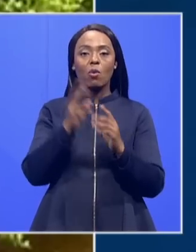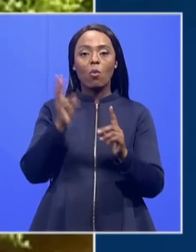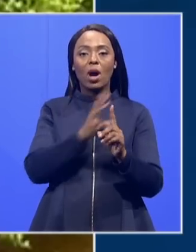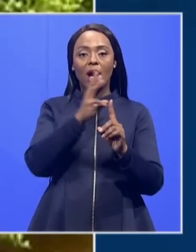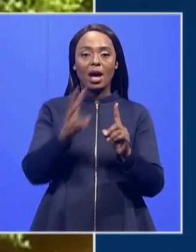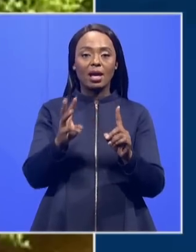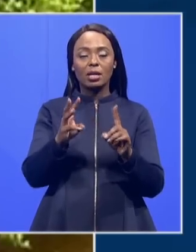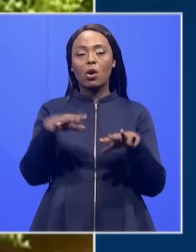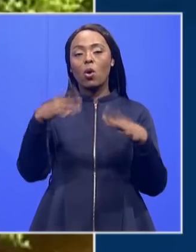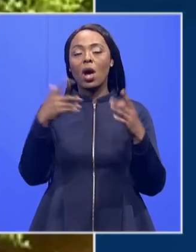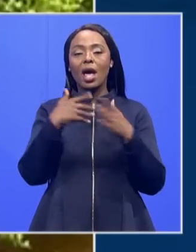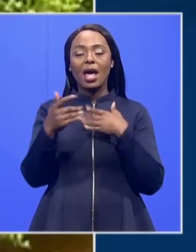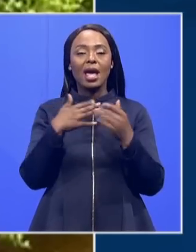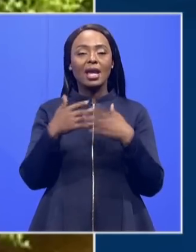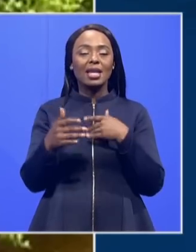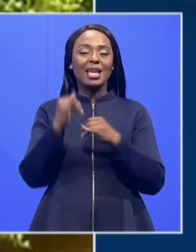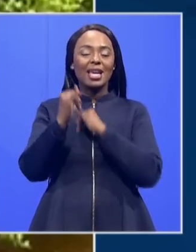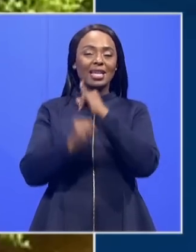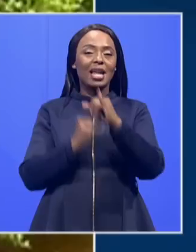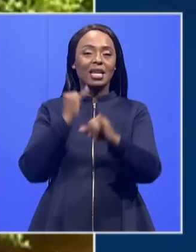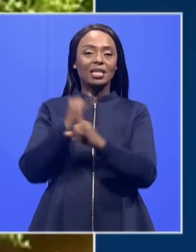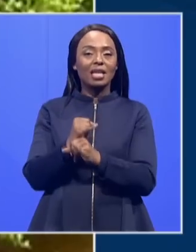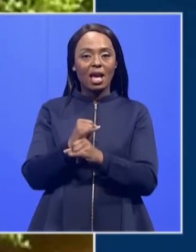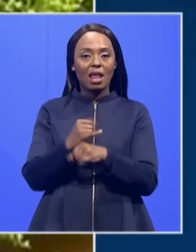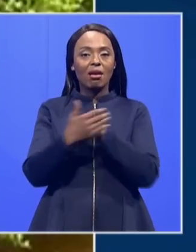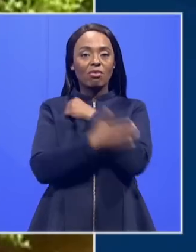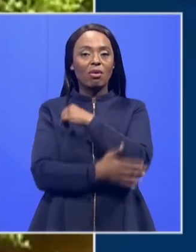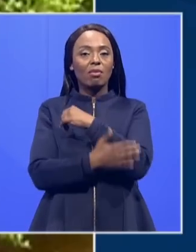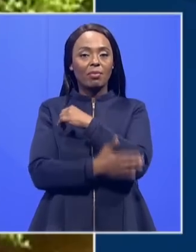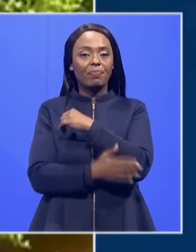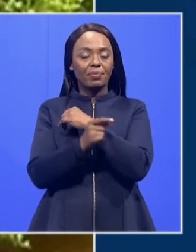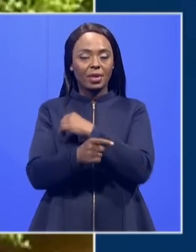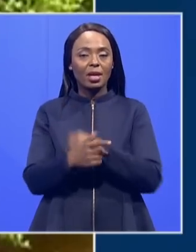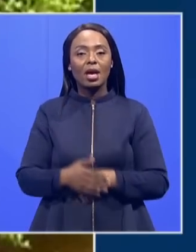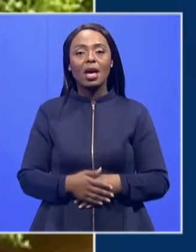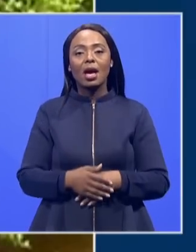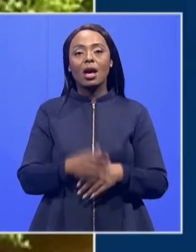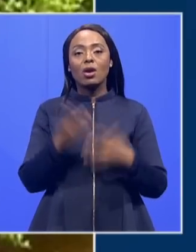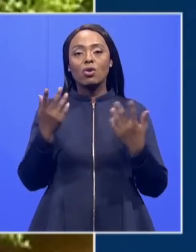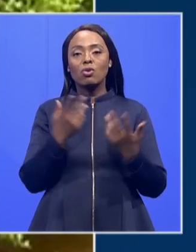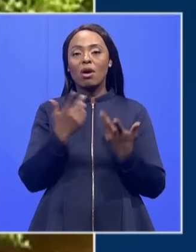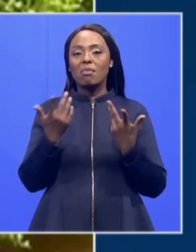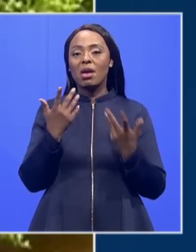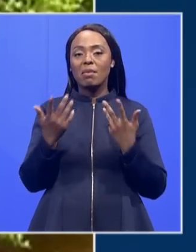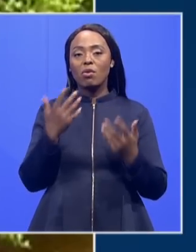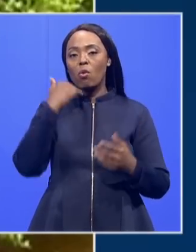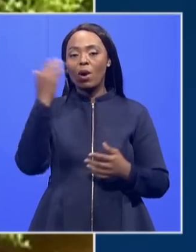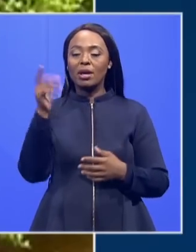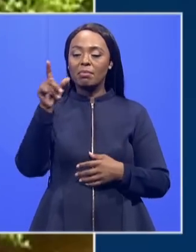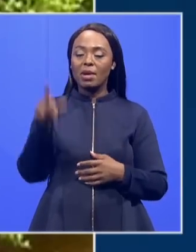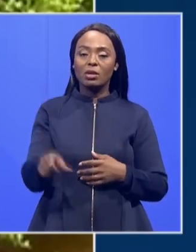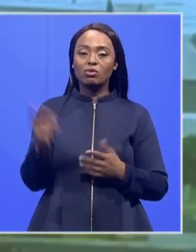by any international tribunal against any attendee of the conference.